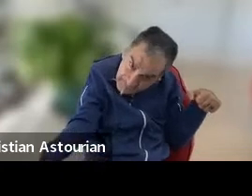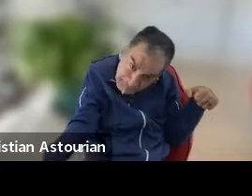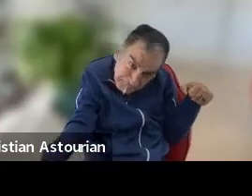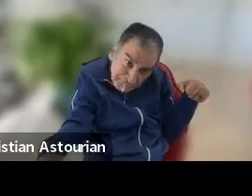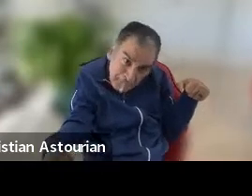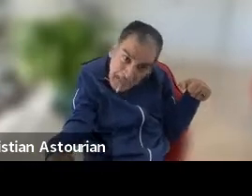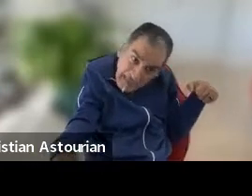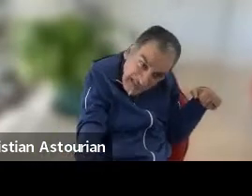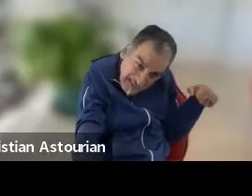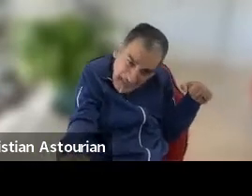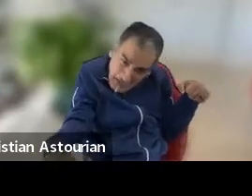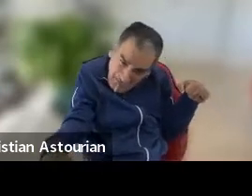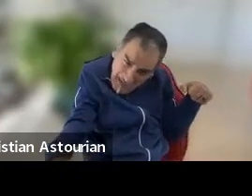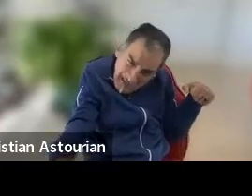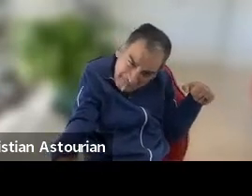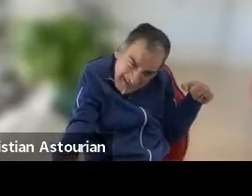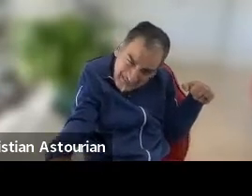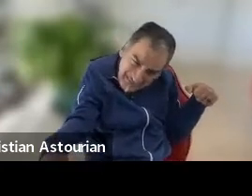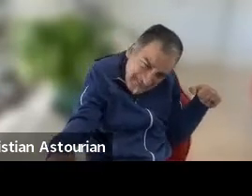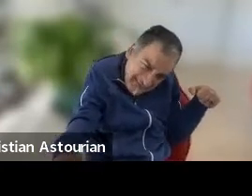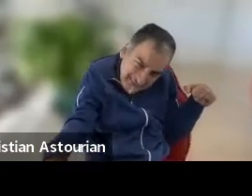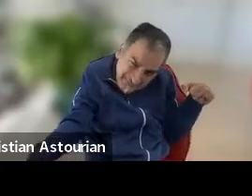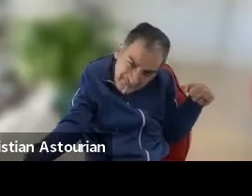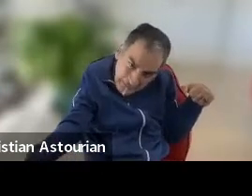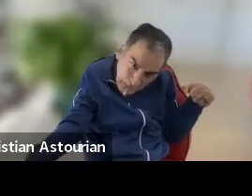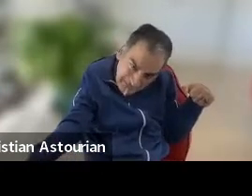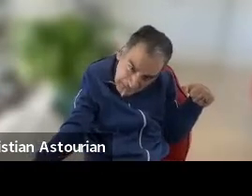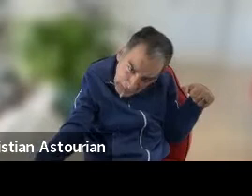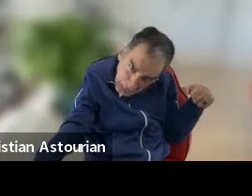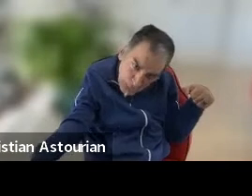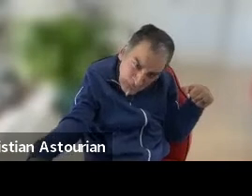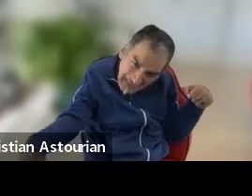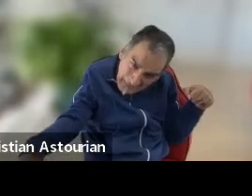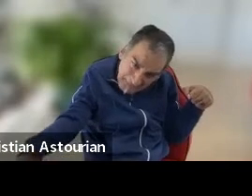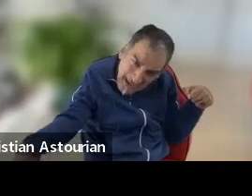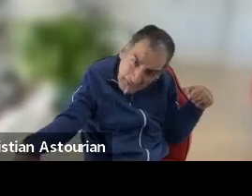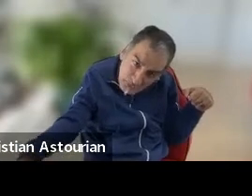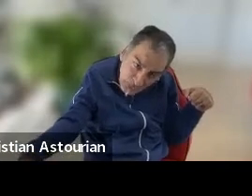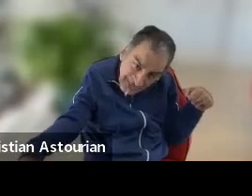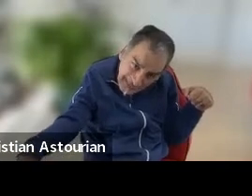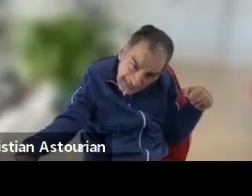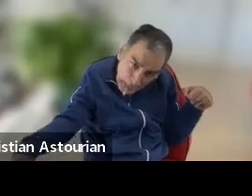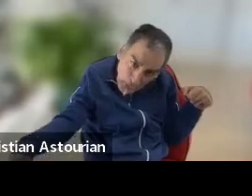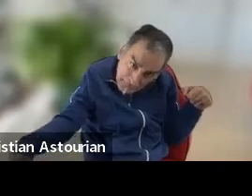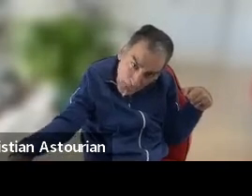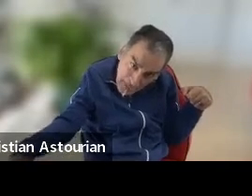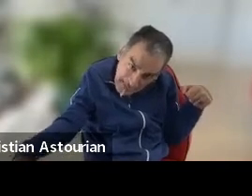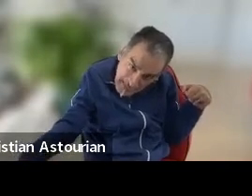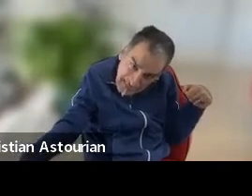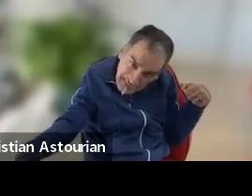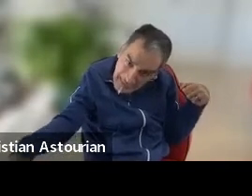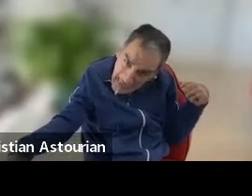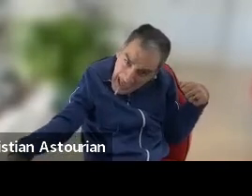affected. And I find it very difficult to get back to a